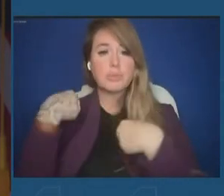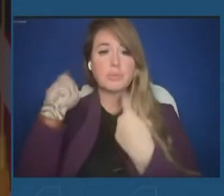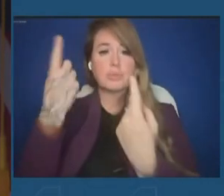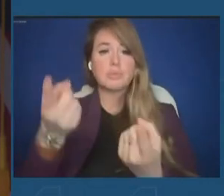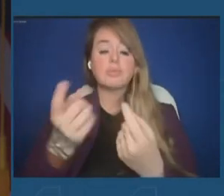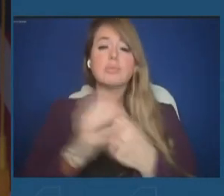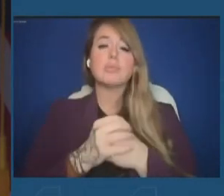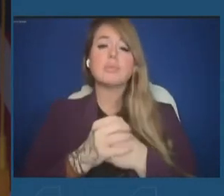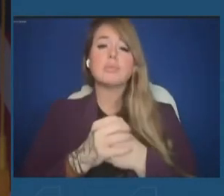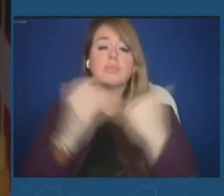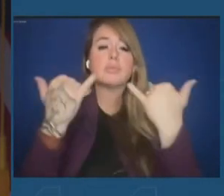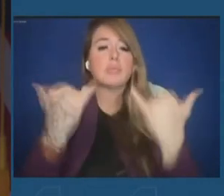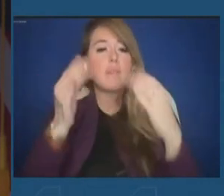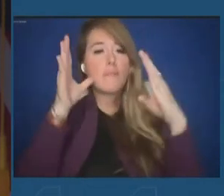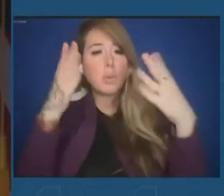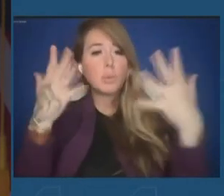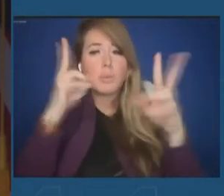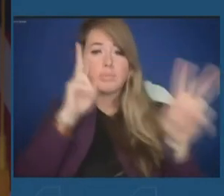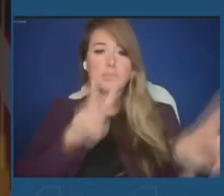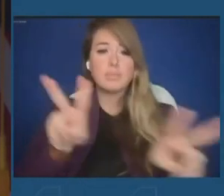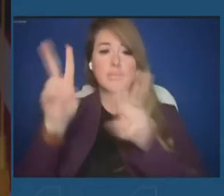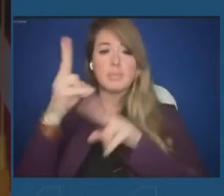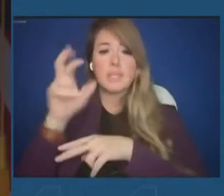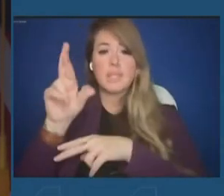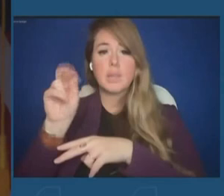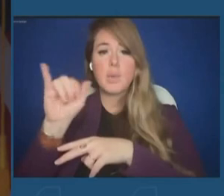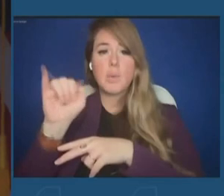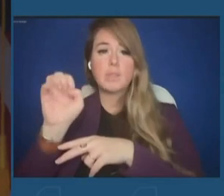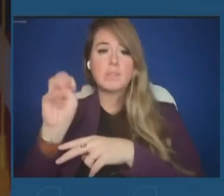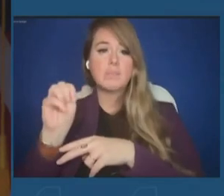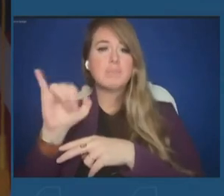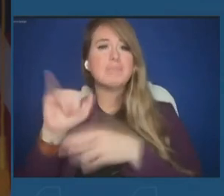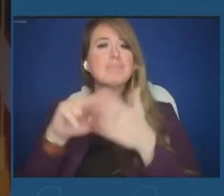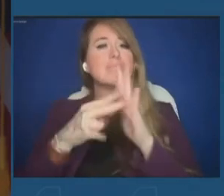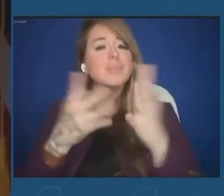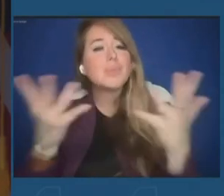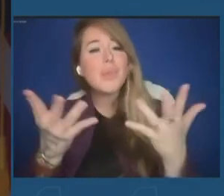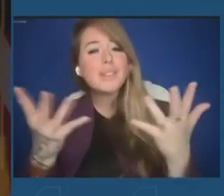Today we'll focus on heroism and what that means. What does it mean to be a hero? It